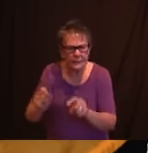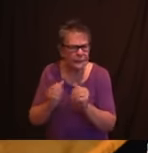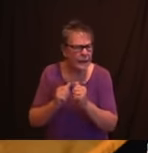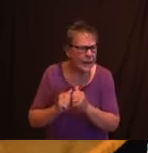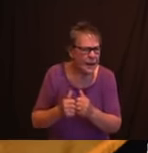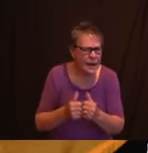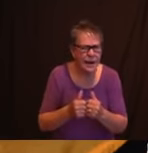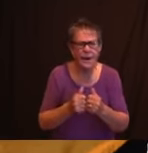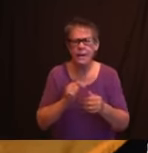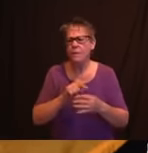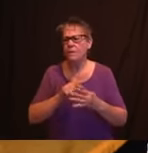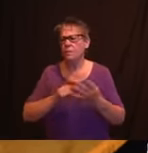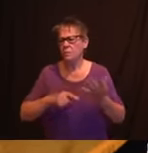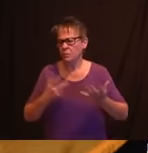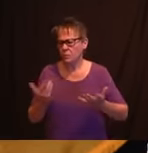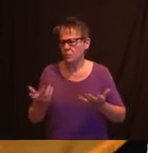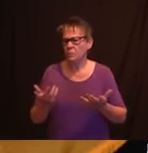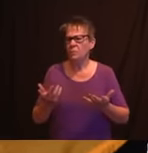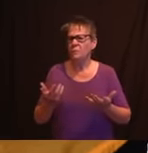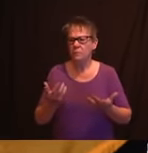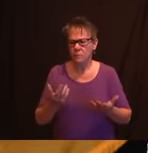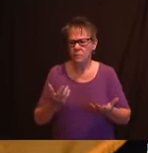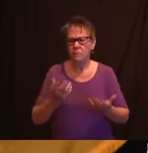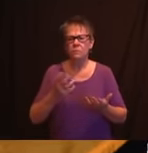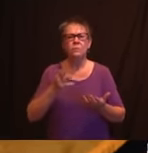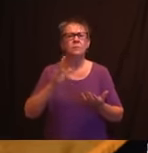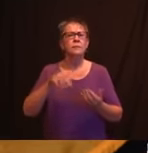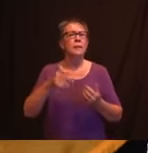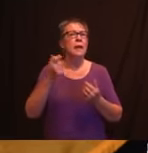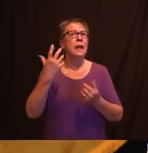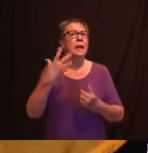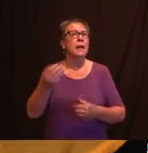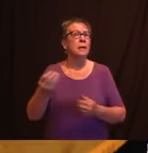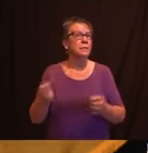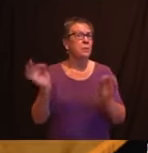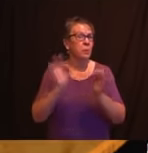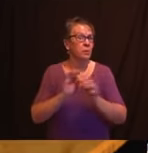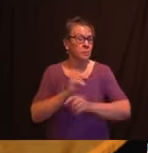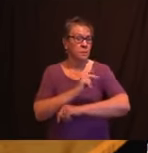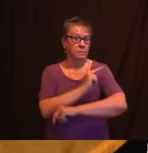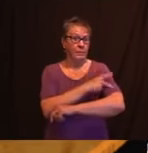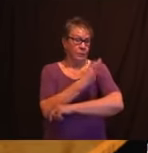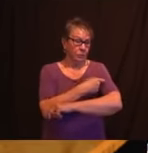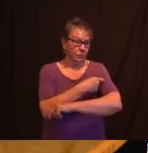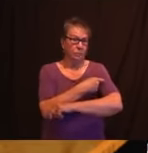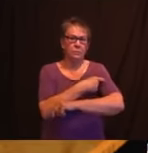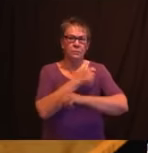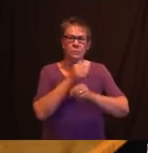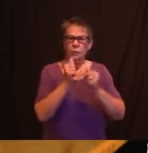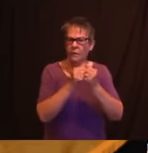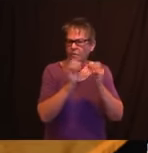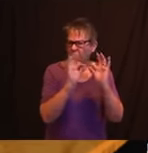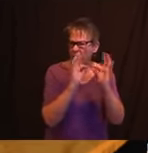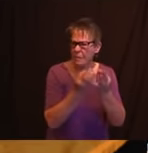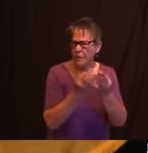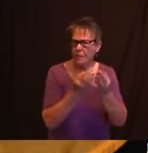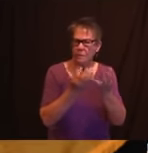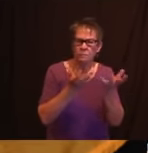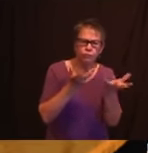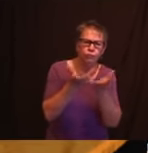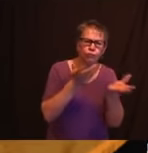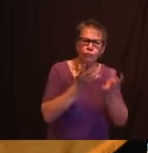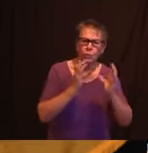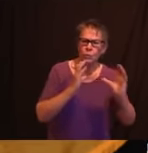communications, and developing a backup plan for patient placement in the event of a regional